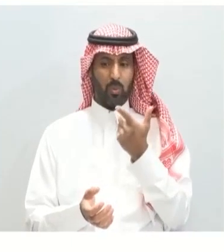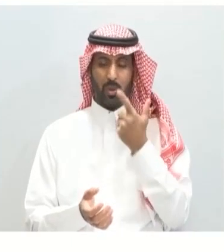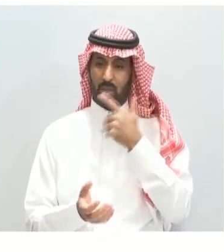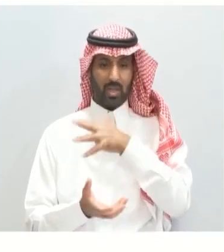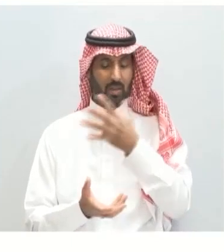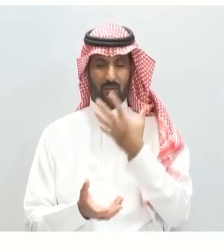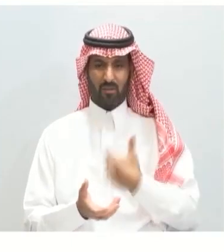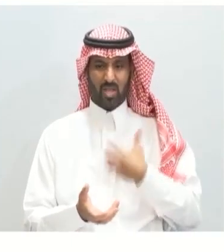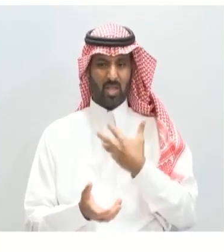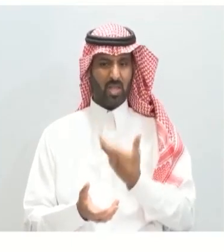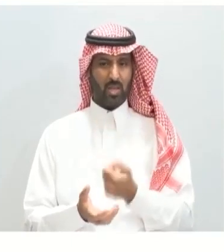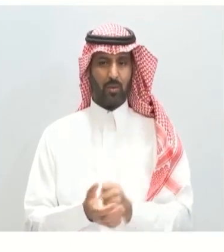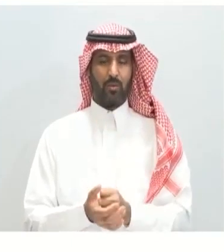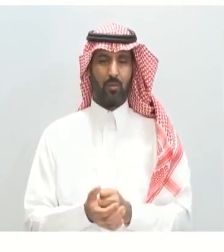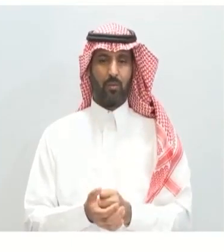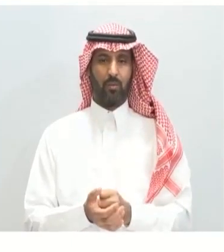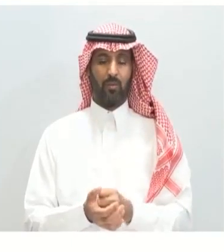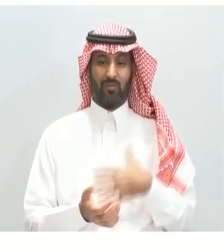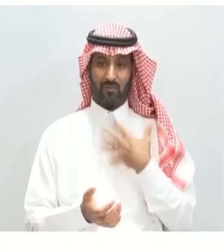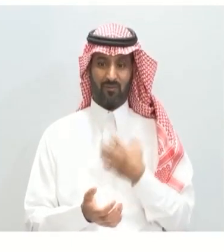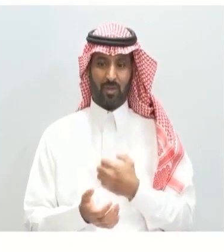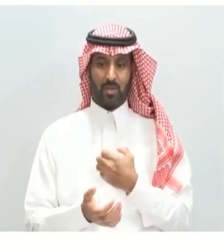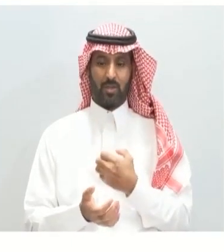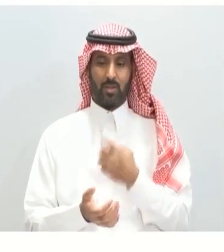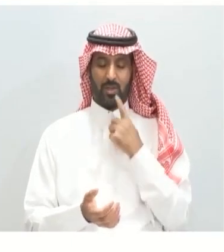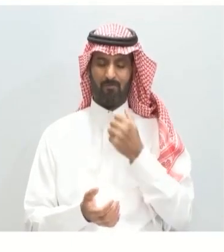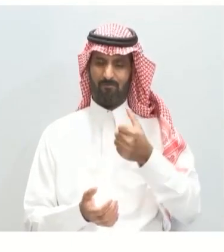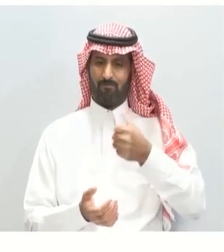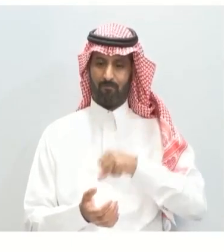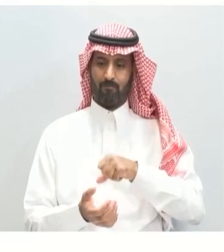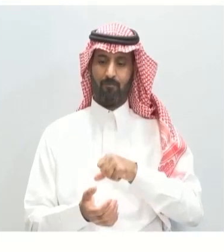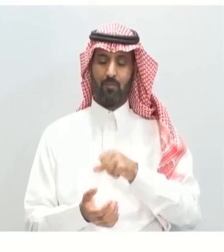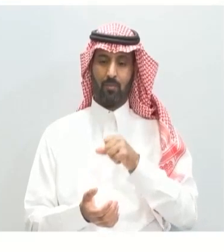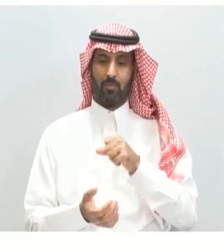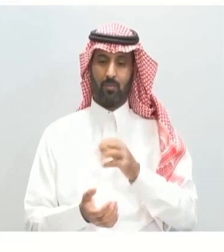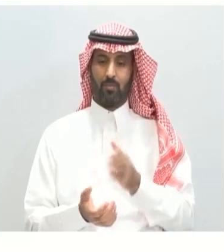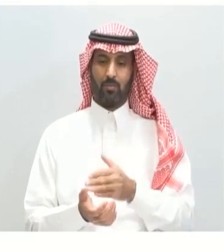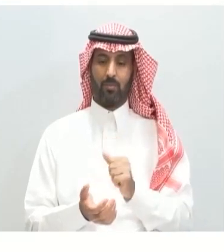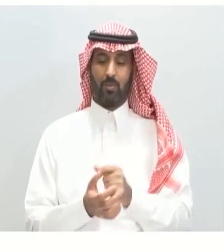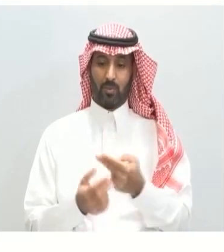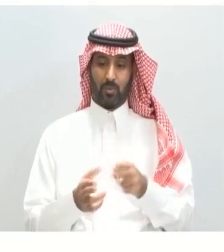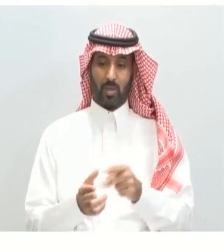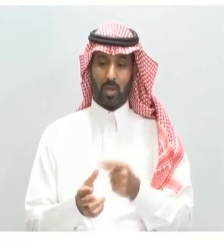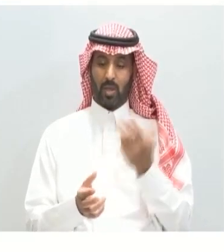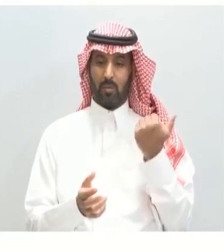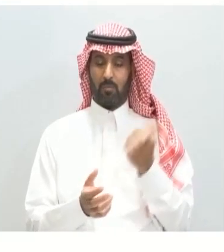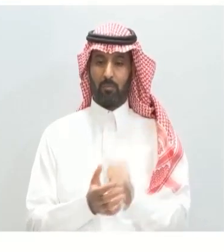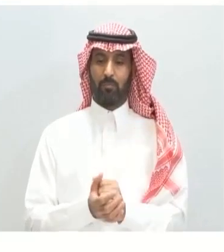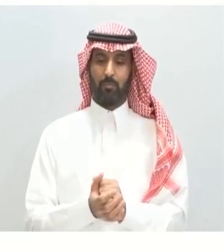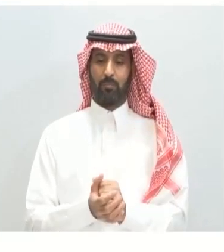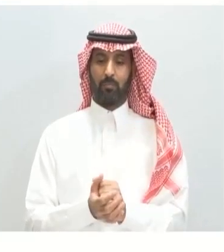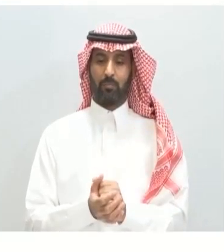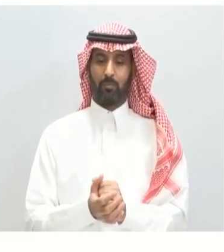of the feeling? So was disappointing. Very good. In the beginning, my vacation